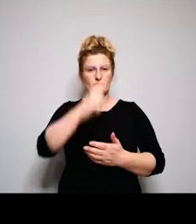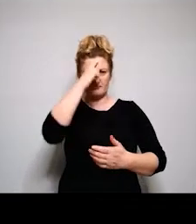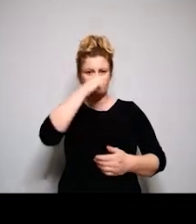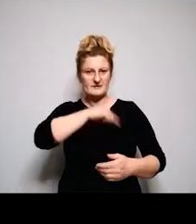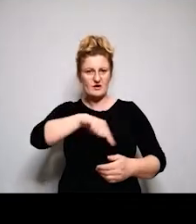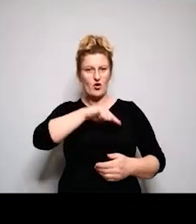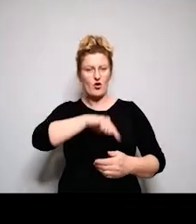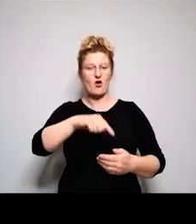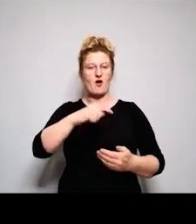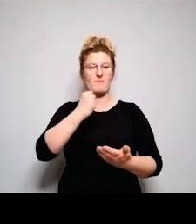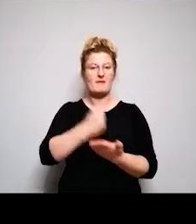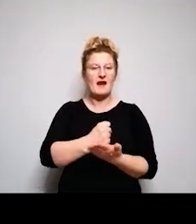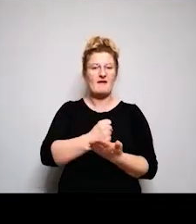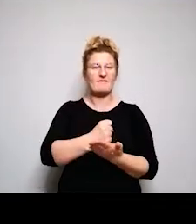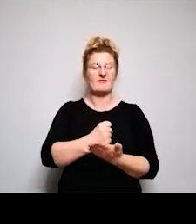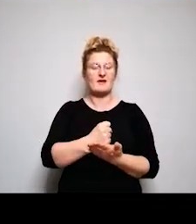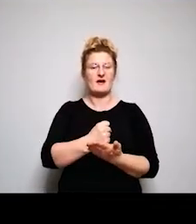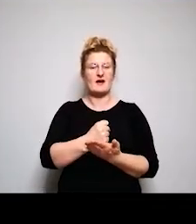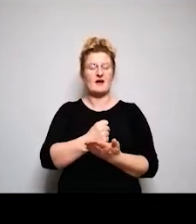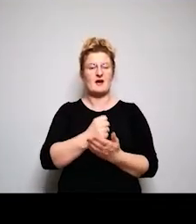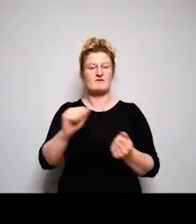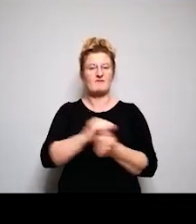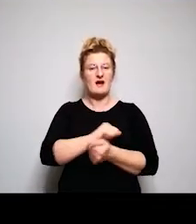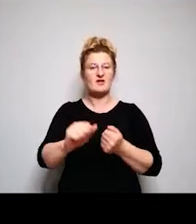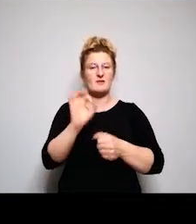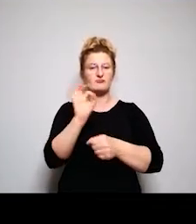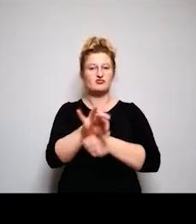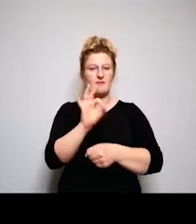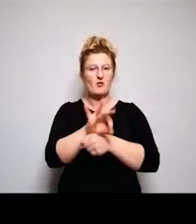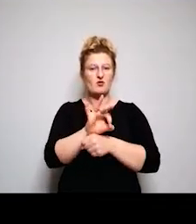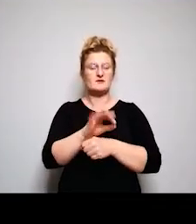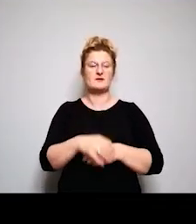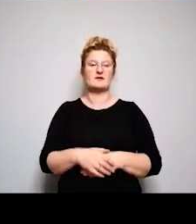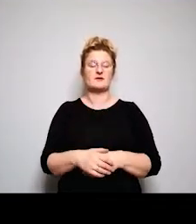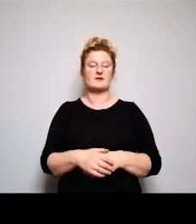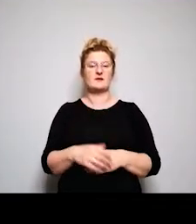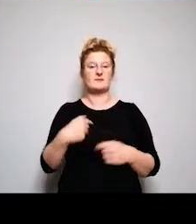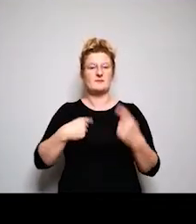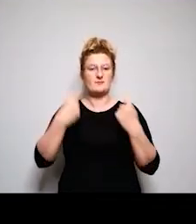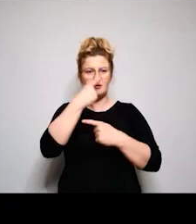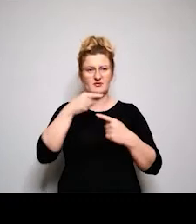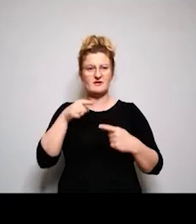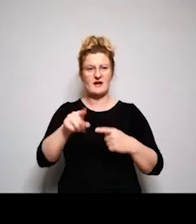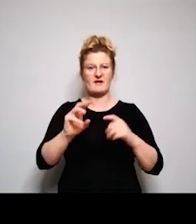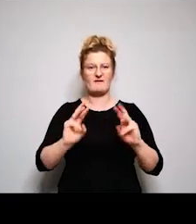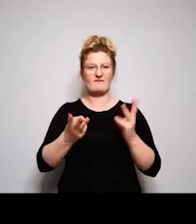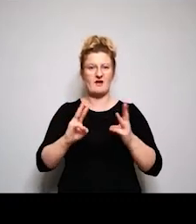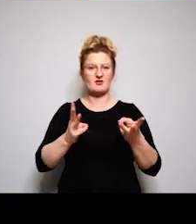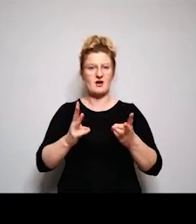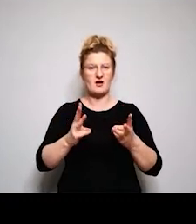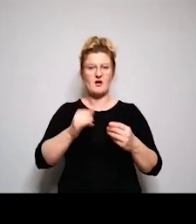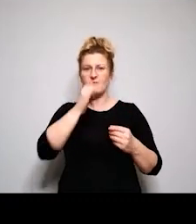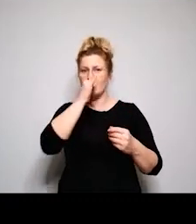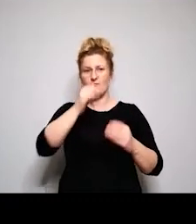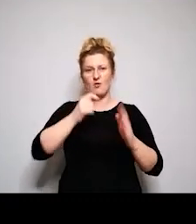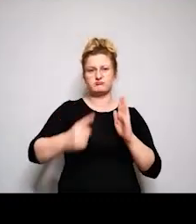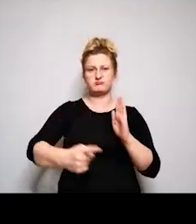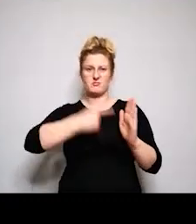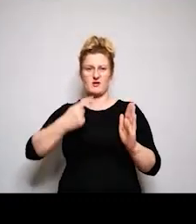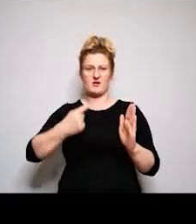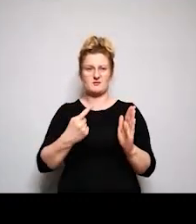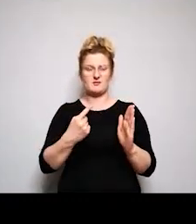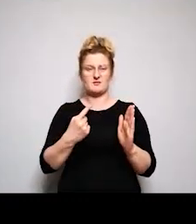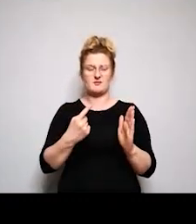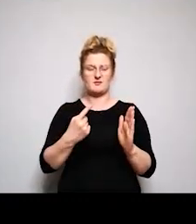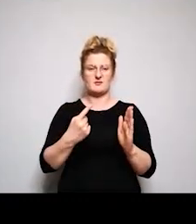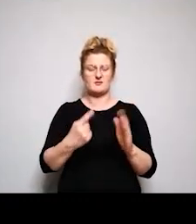same impact. It shouldn't be just one-time action because it's an intervention. Like you come to them